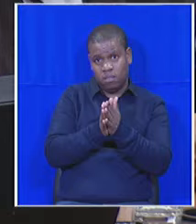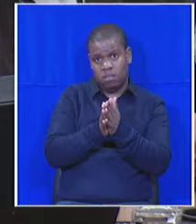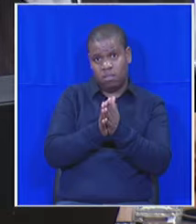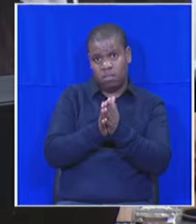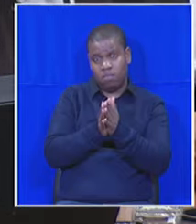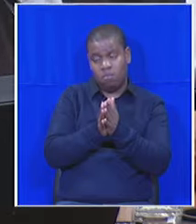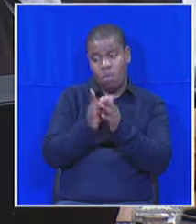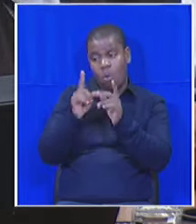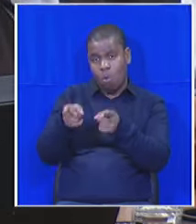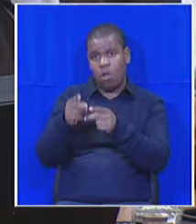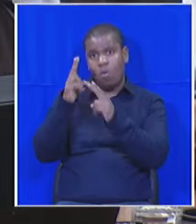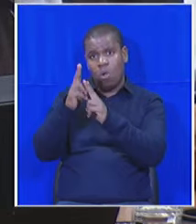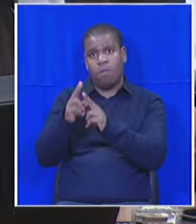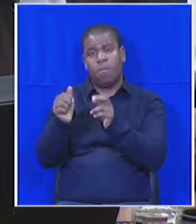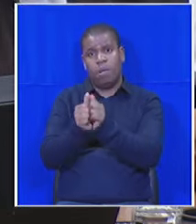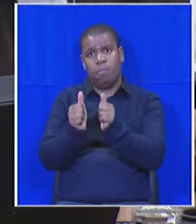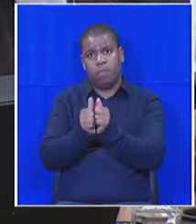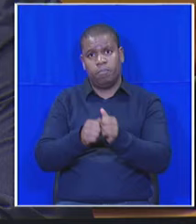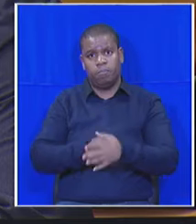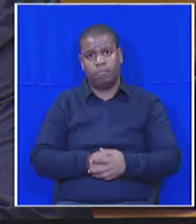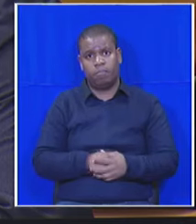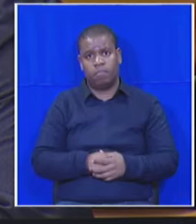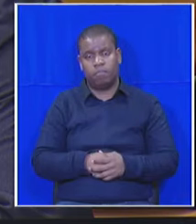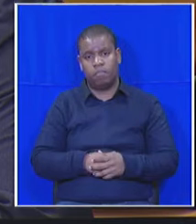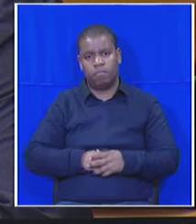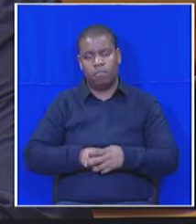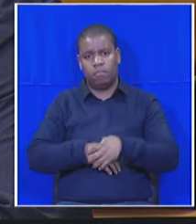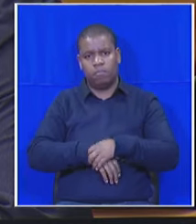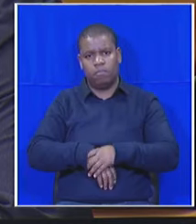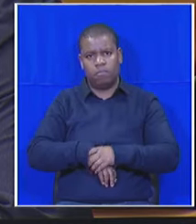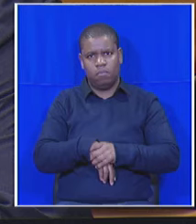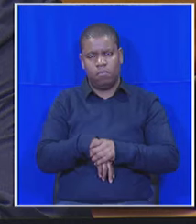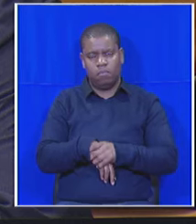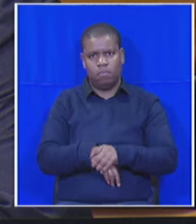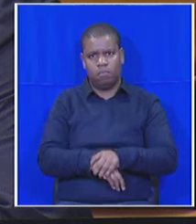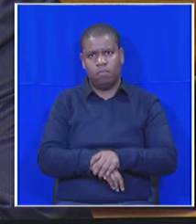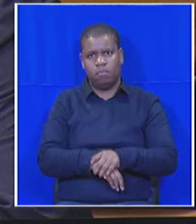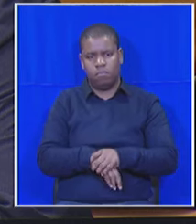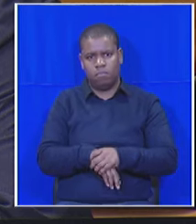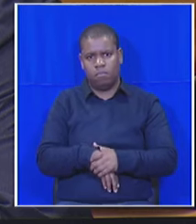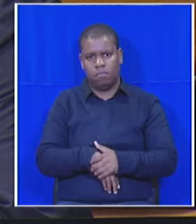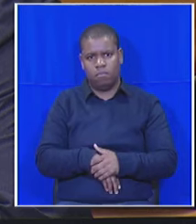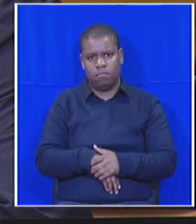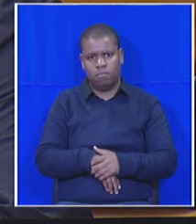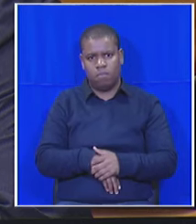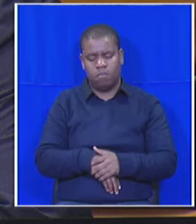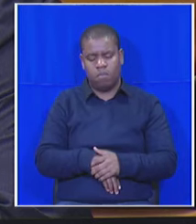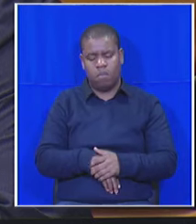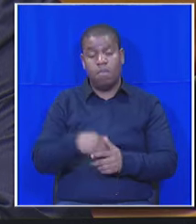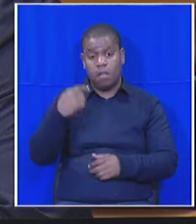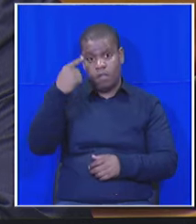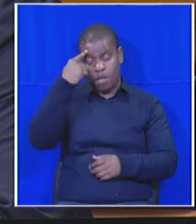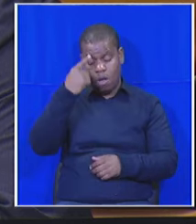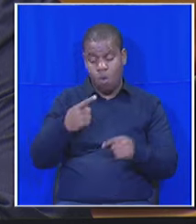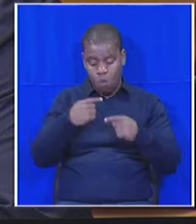Order, honourable members. Order, honourable members. I think we all would like